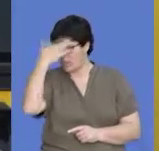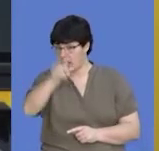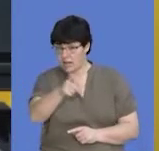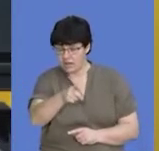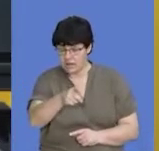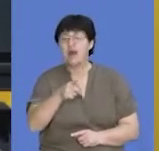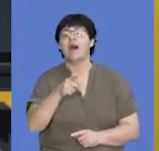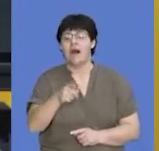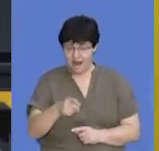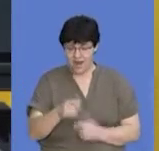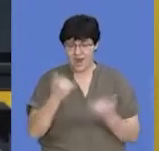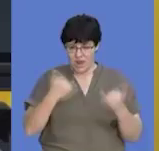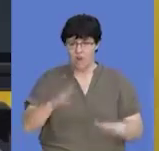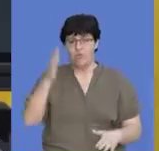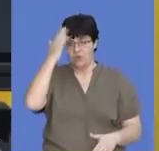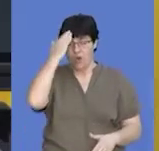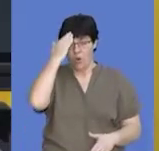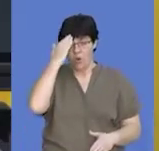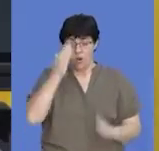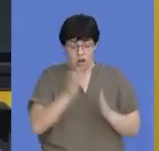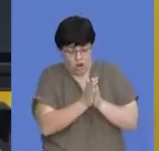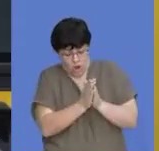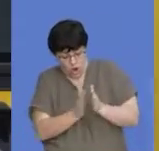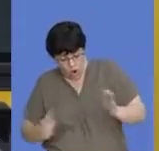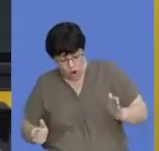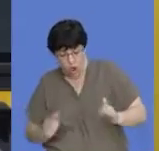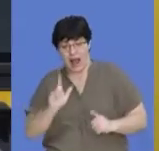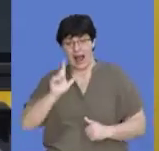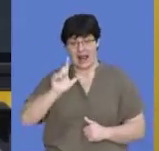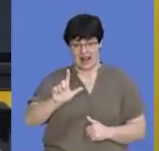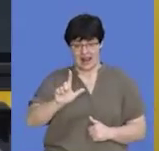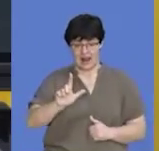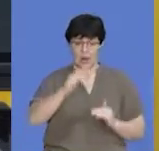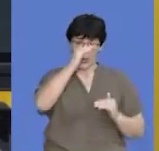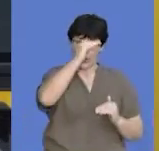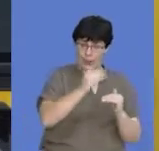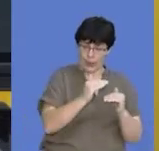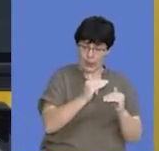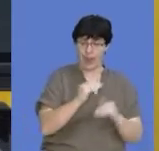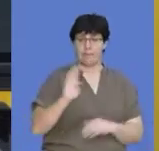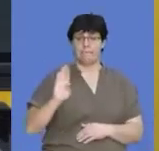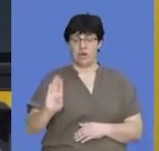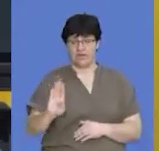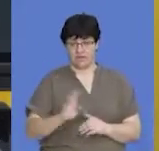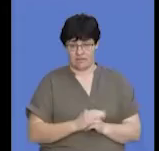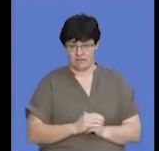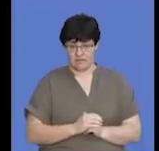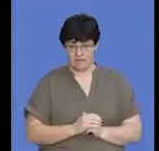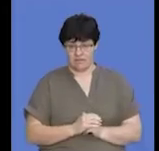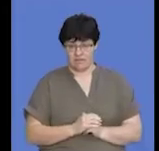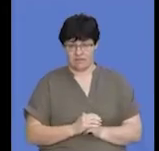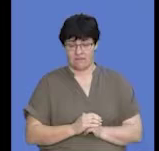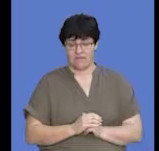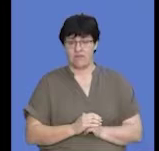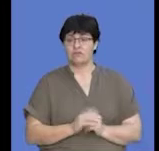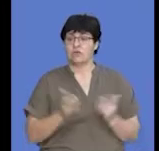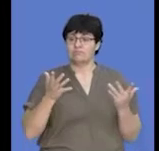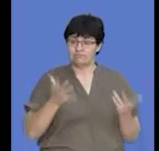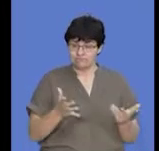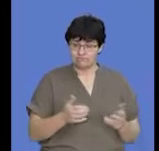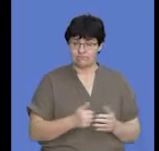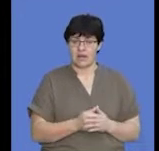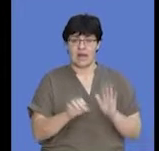now you know the longest side is your length, the shortest side is your breadth. So in this